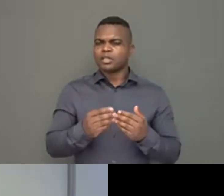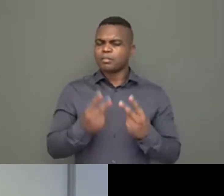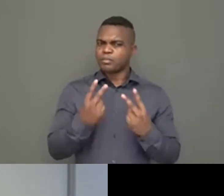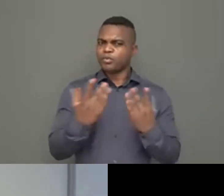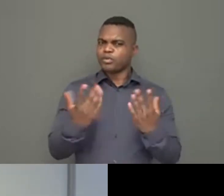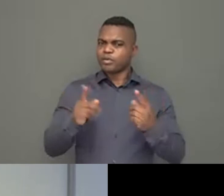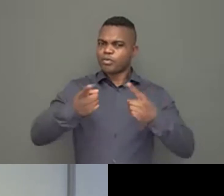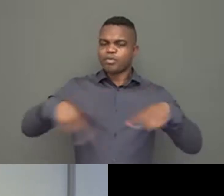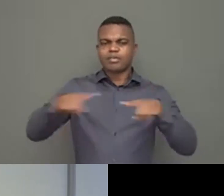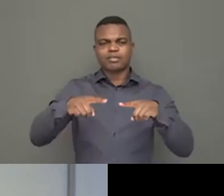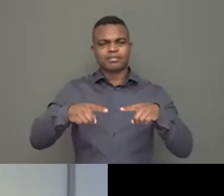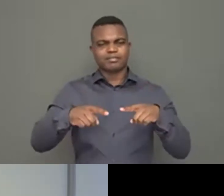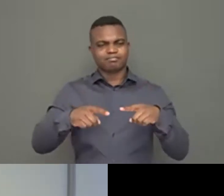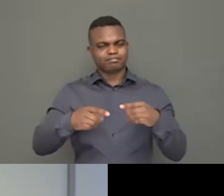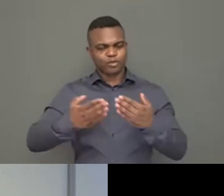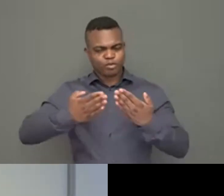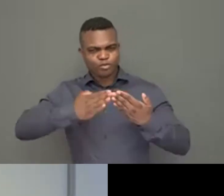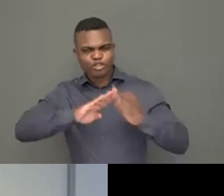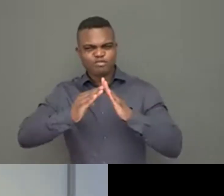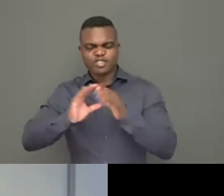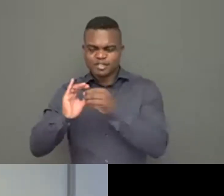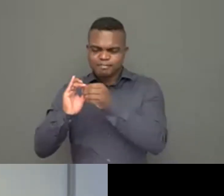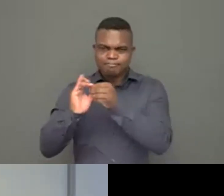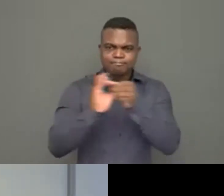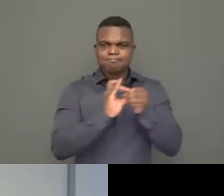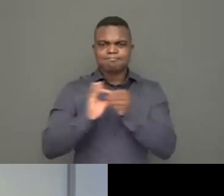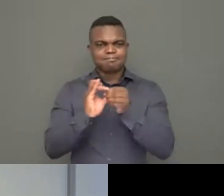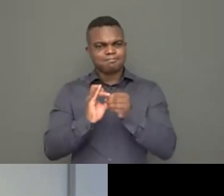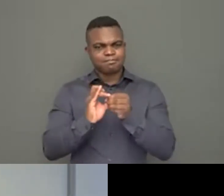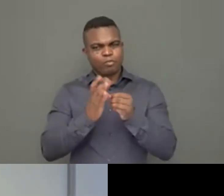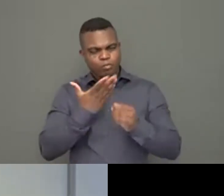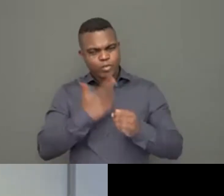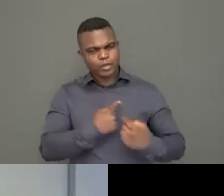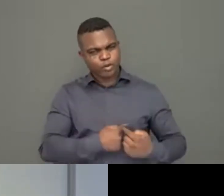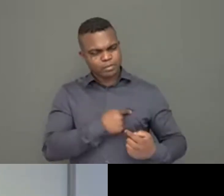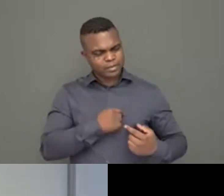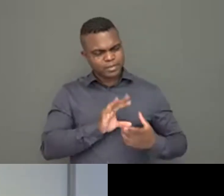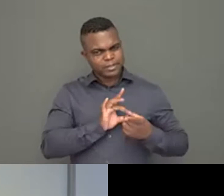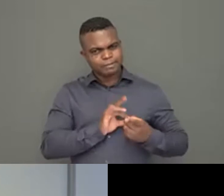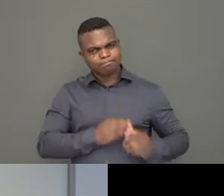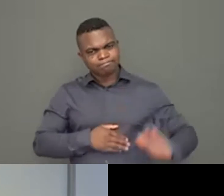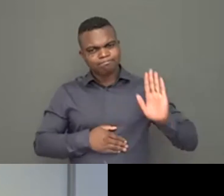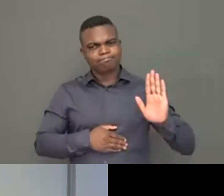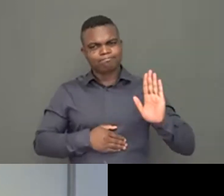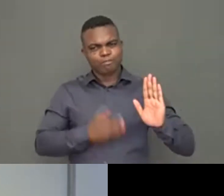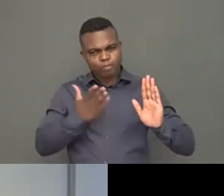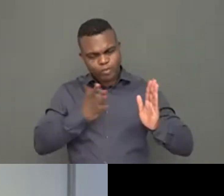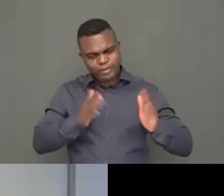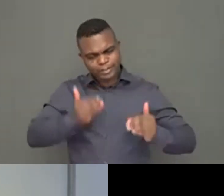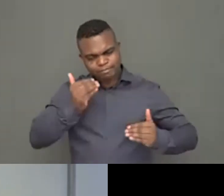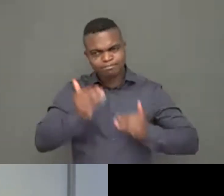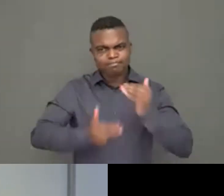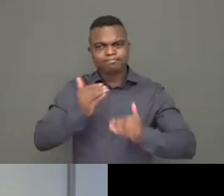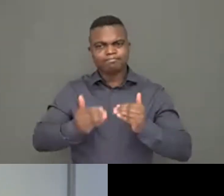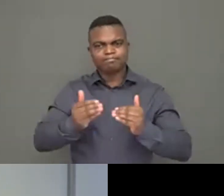experiences. A couple of key points. One thing I did this morning was actually I Googled the theme